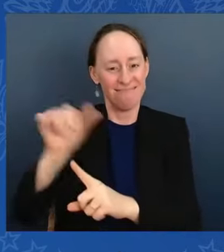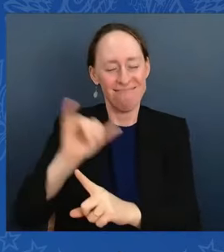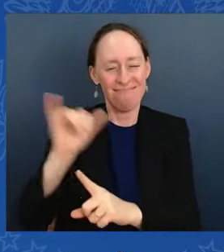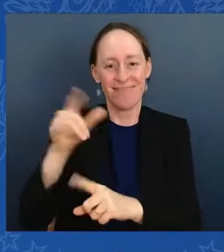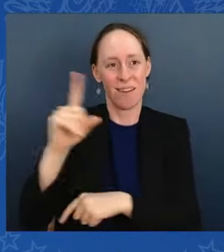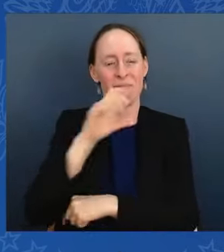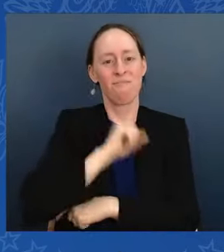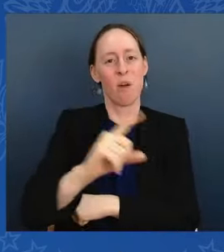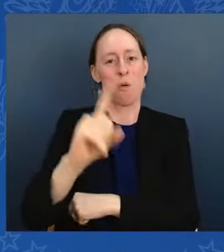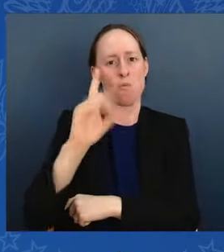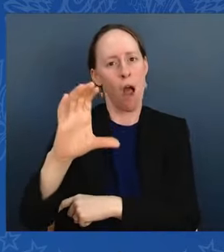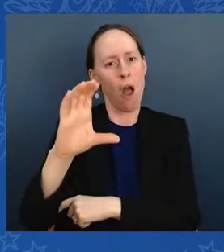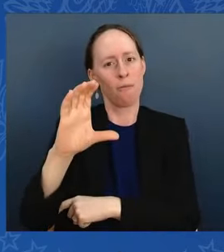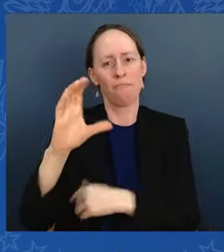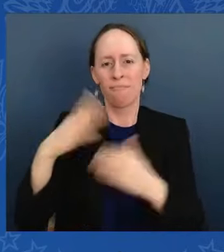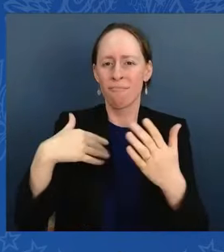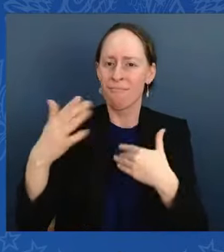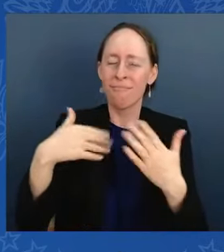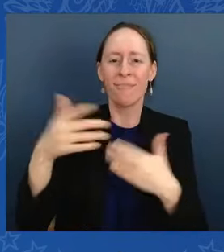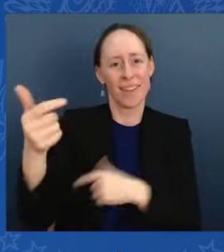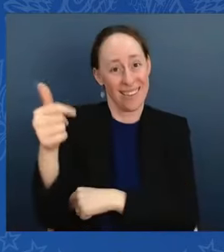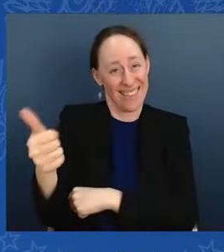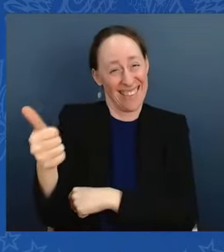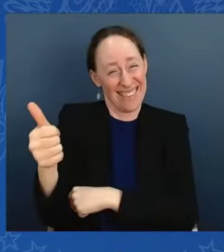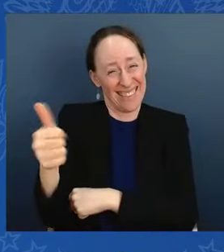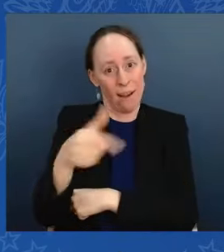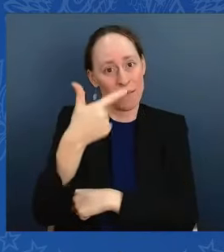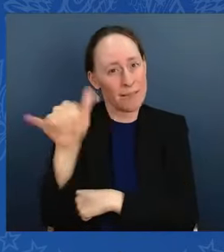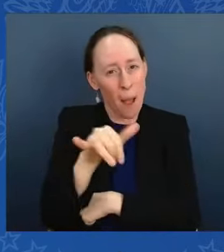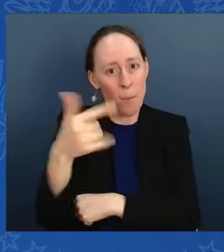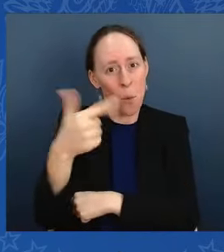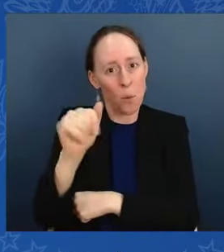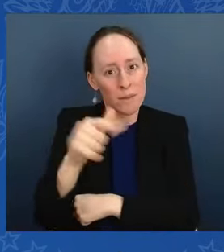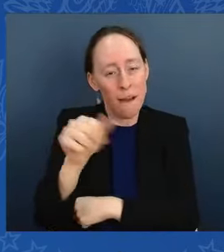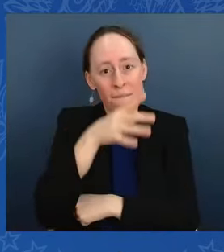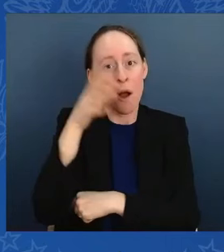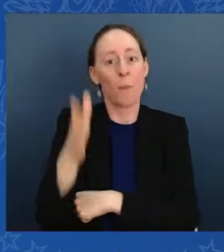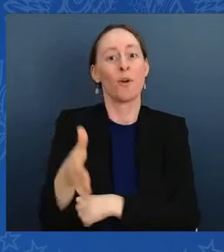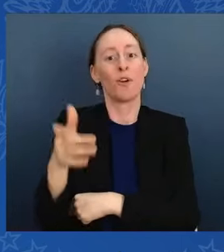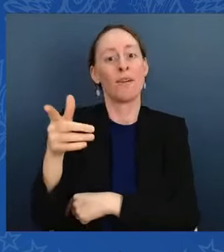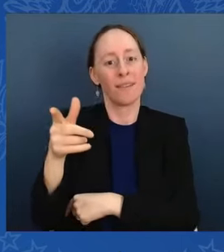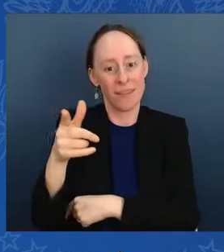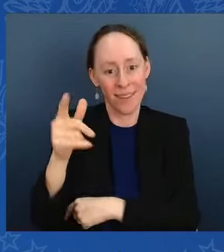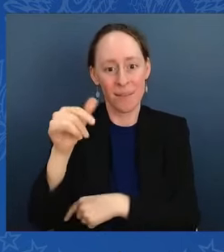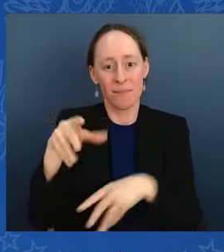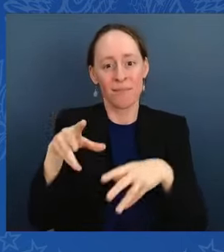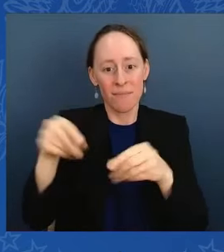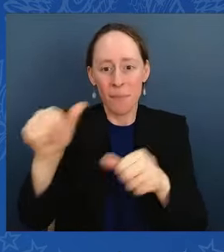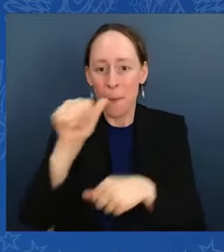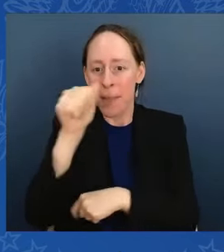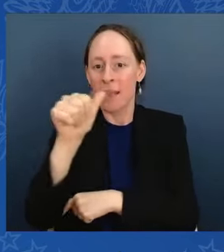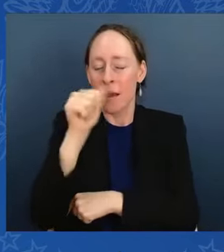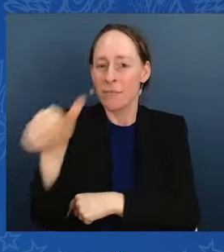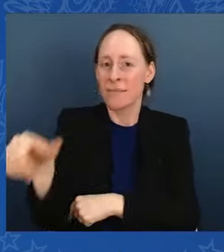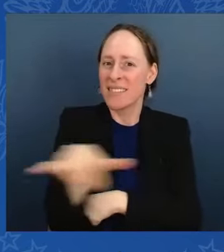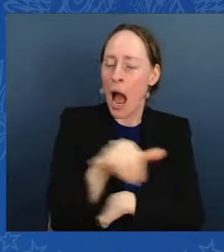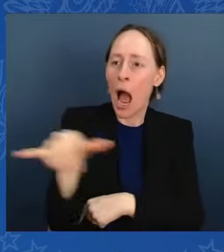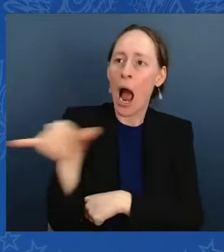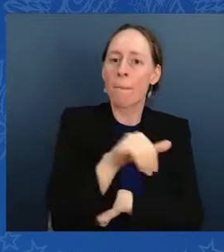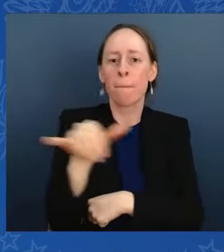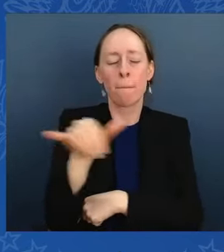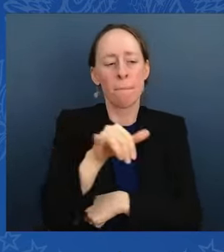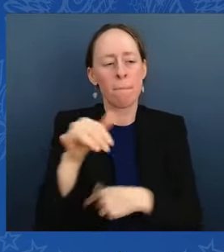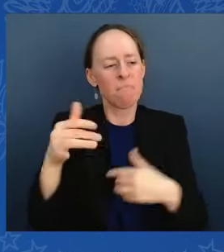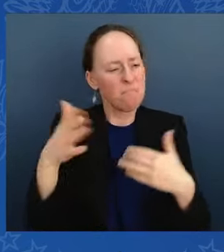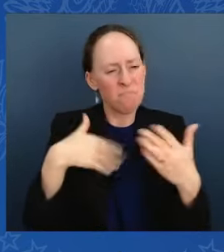we persevere through difficult challenges." This is a difficult challenge we're facing. This storm is extremely